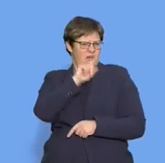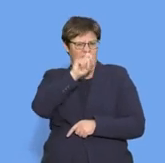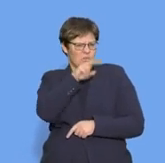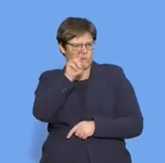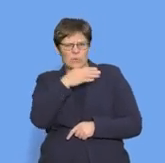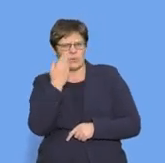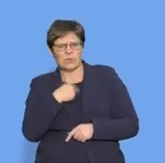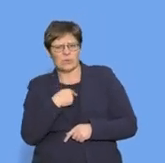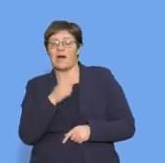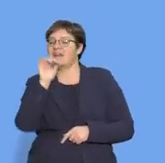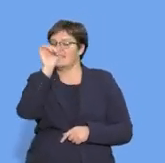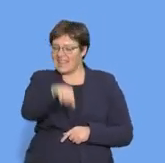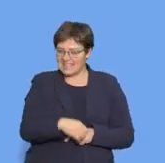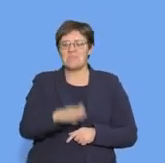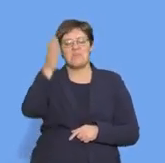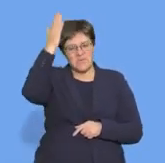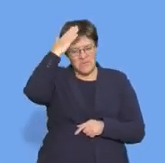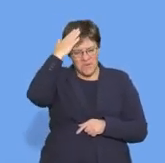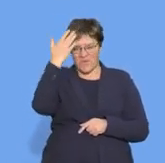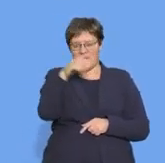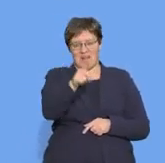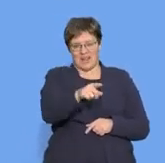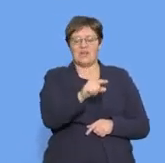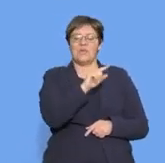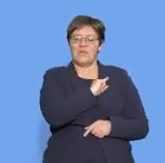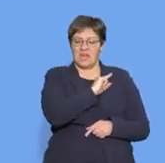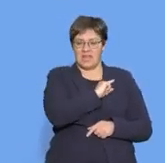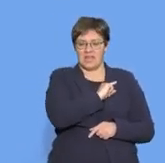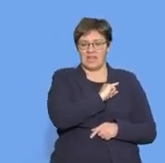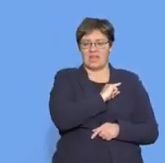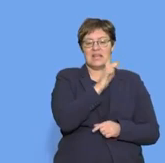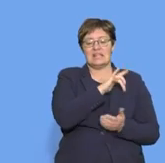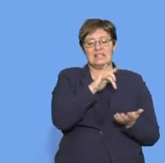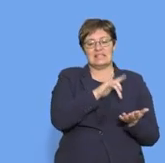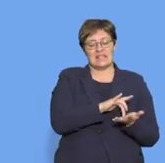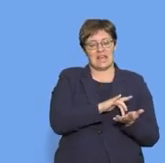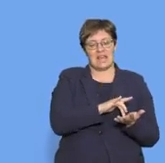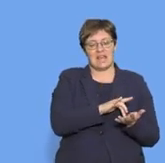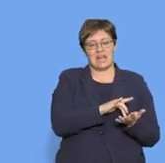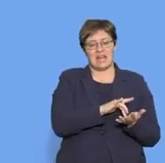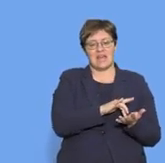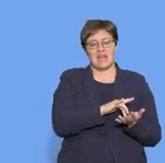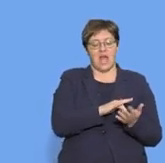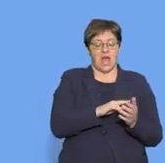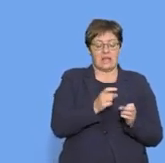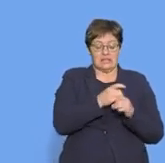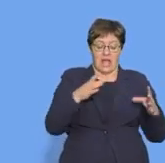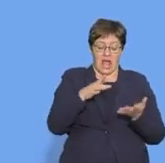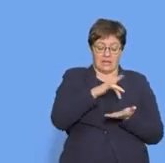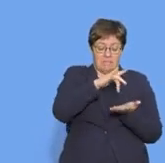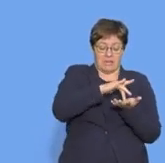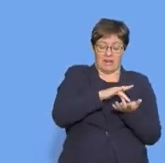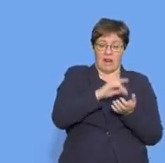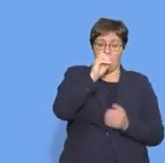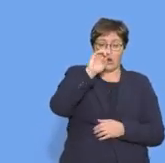squared? Yes, I know you thought of it. It's because the center is no longer at the origin,